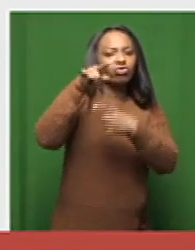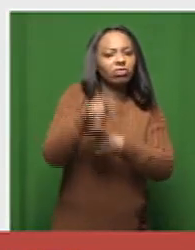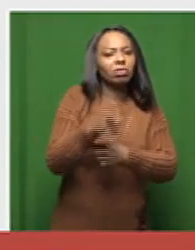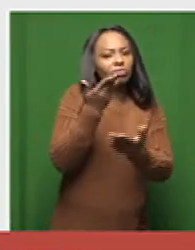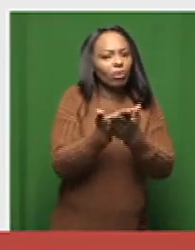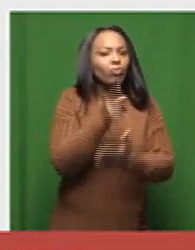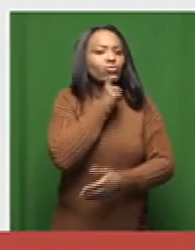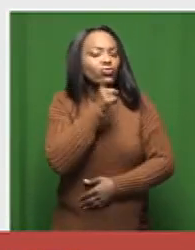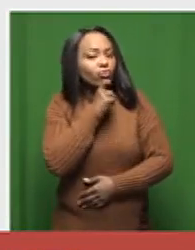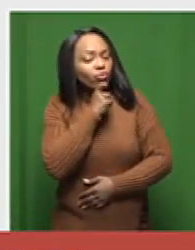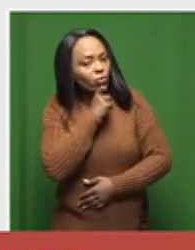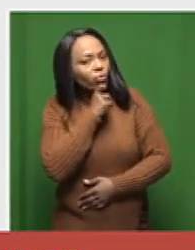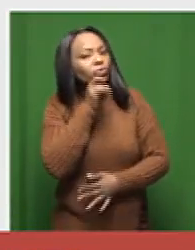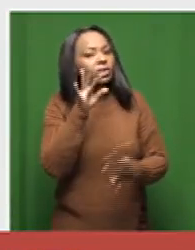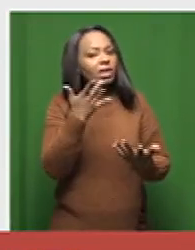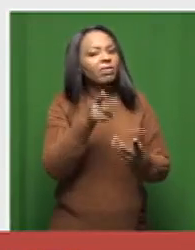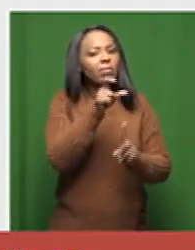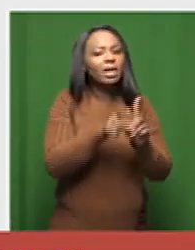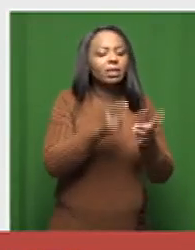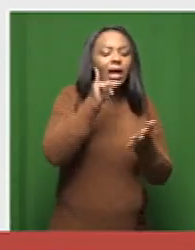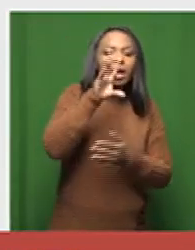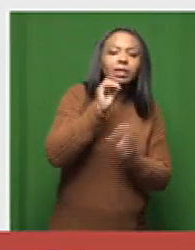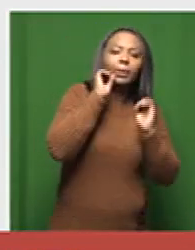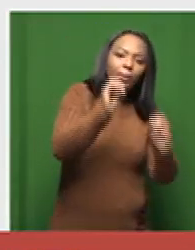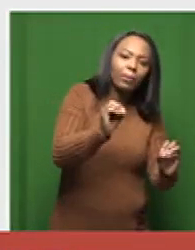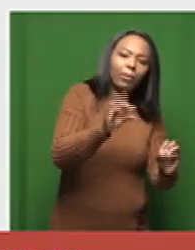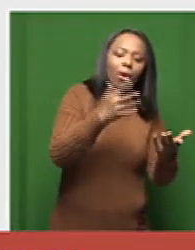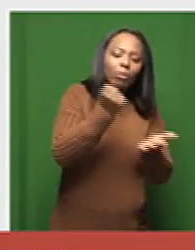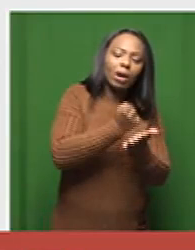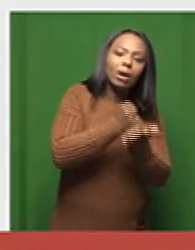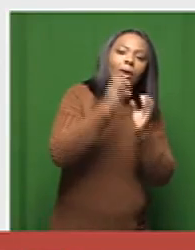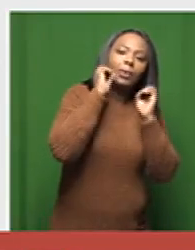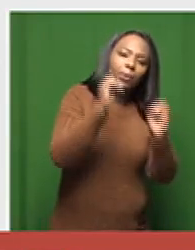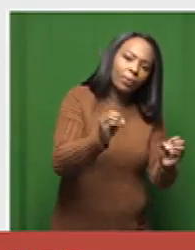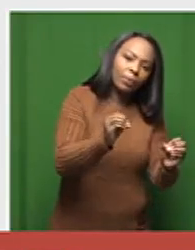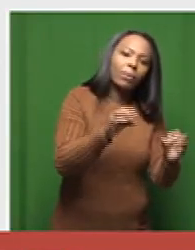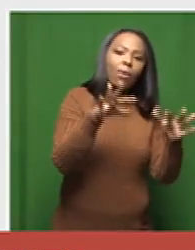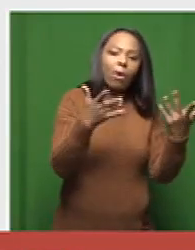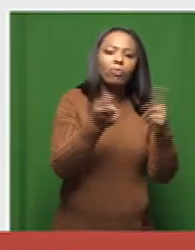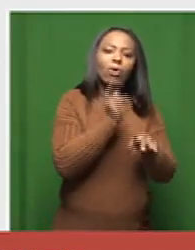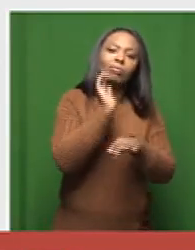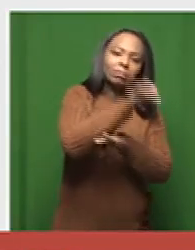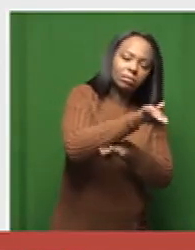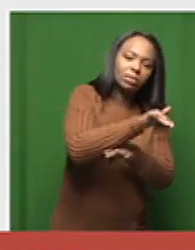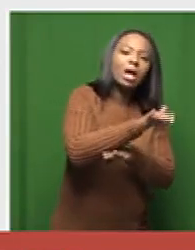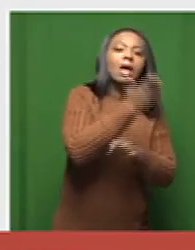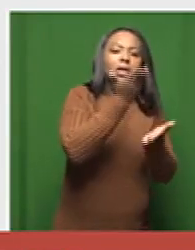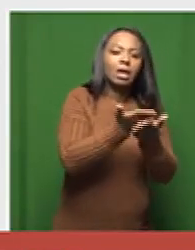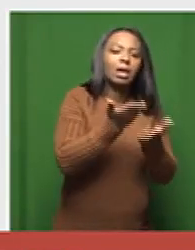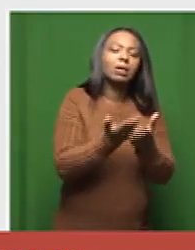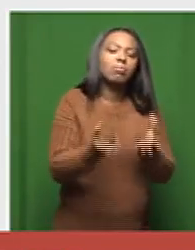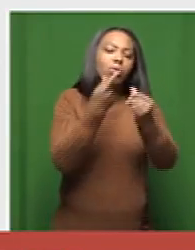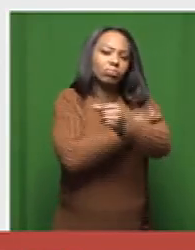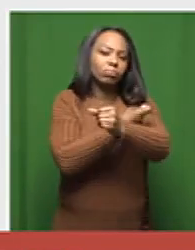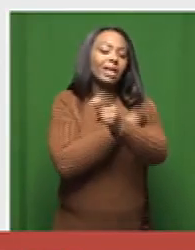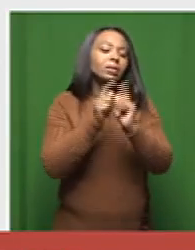verifiable, that an individual would have in the form of identification, so that those that are not South African can also be vaccinated. Currently,